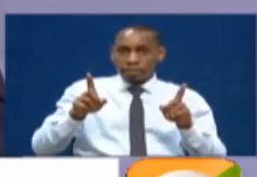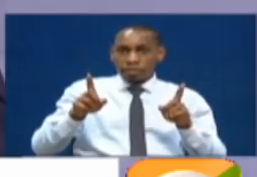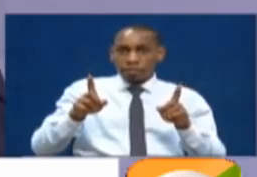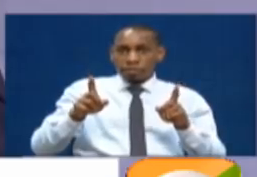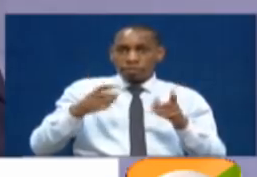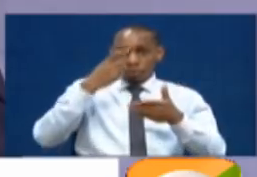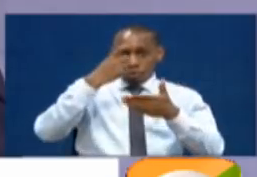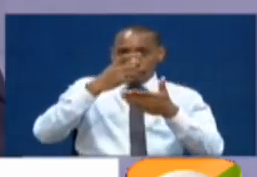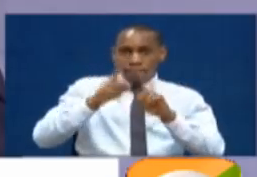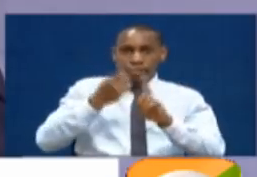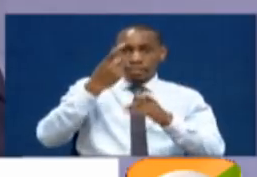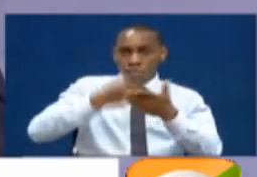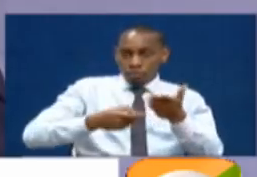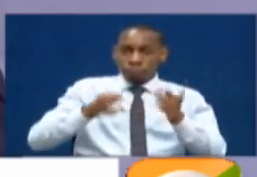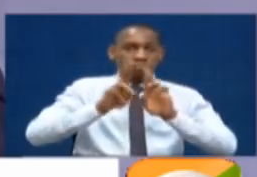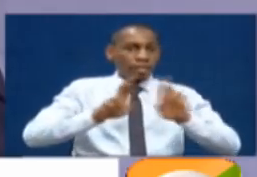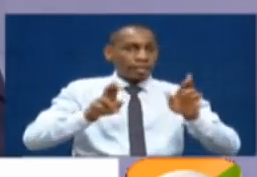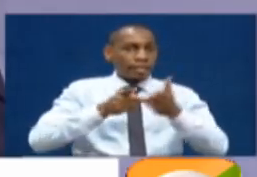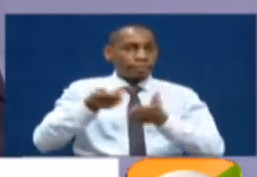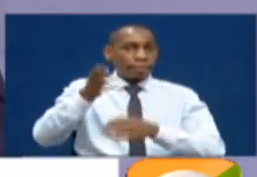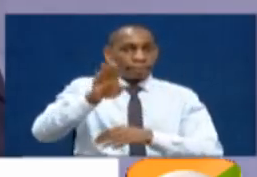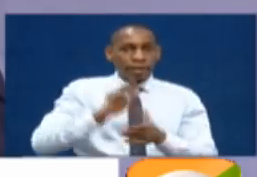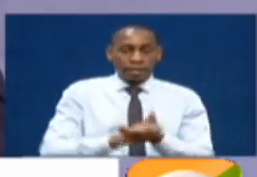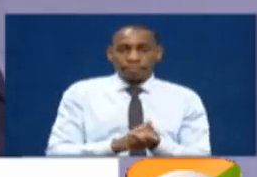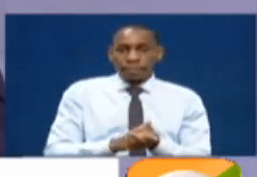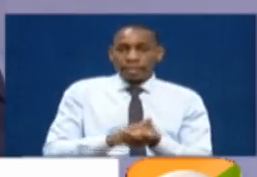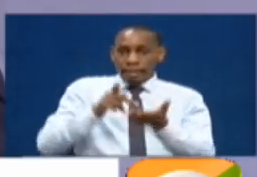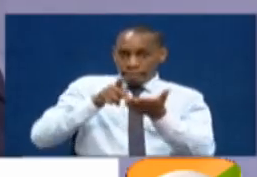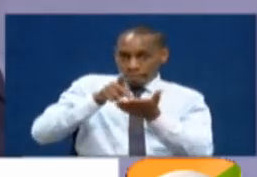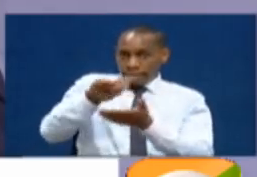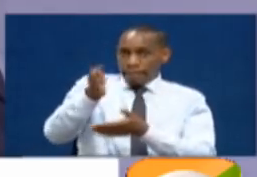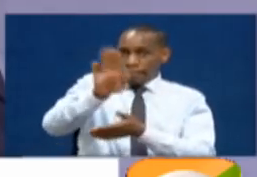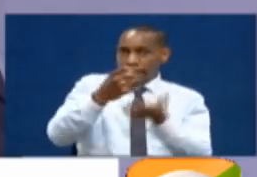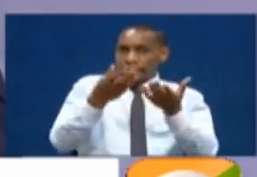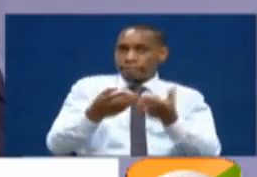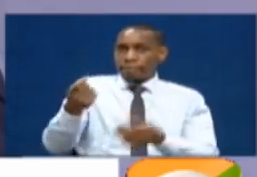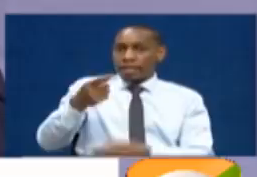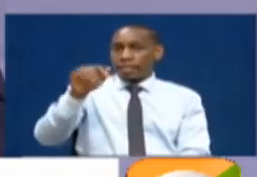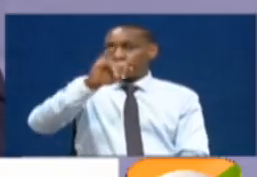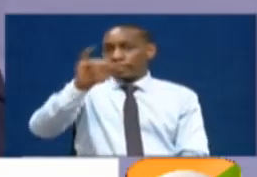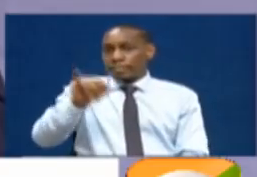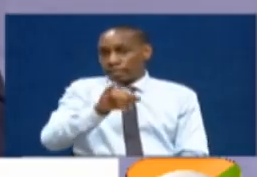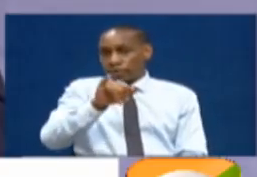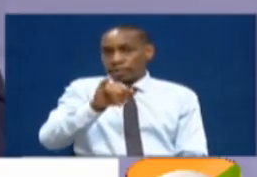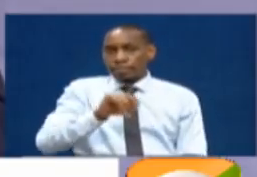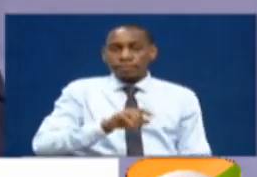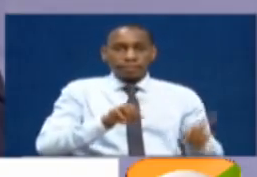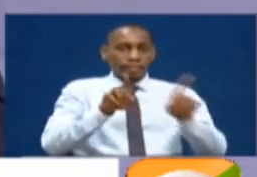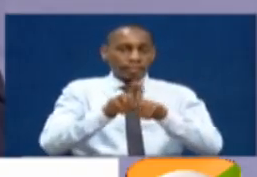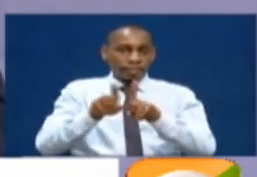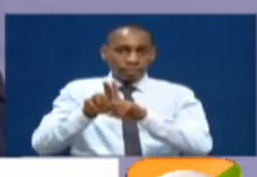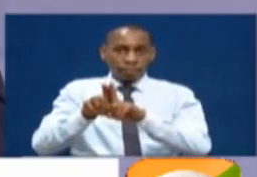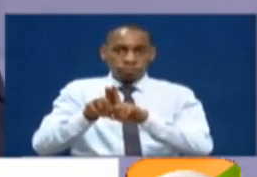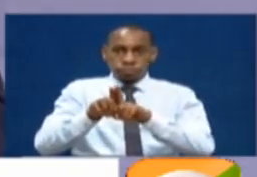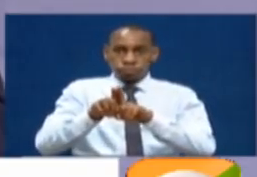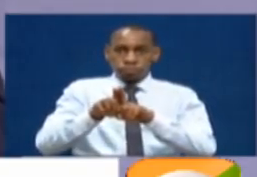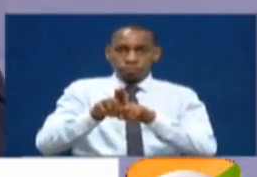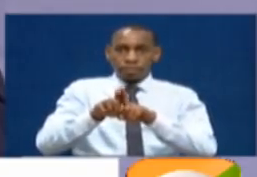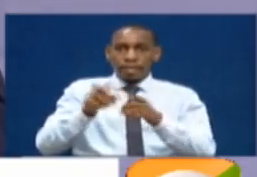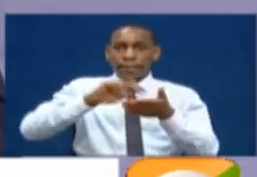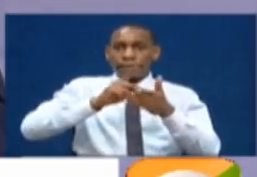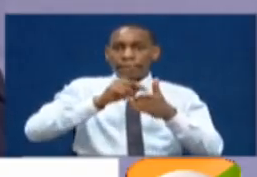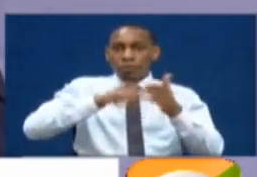due. Okay. And there's going to be a very heavy payment in January. And these are going to escalate to a very huge